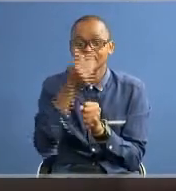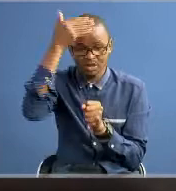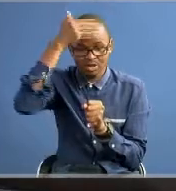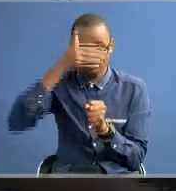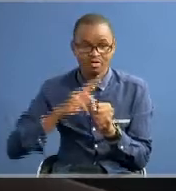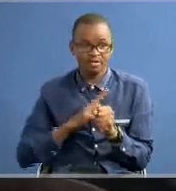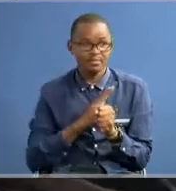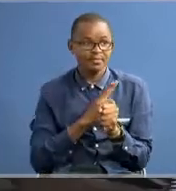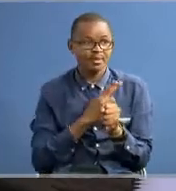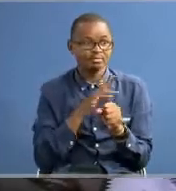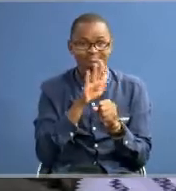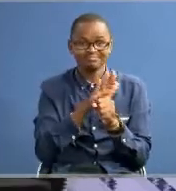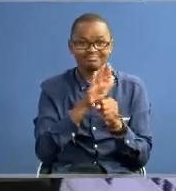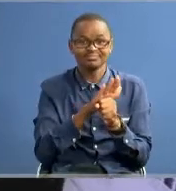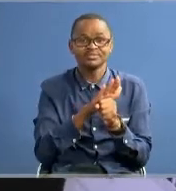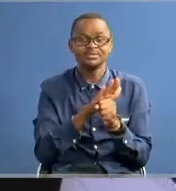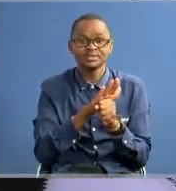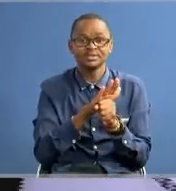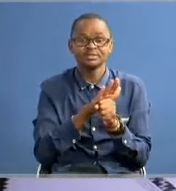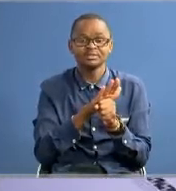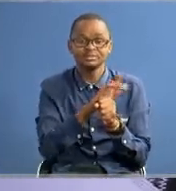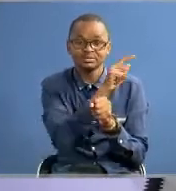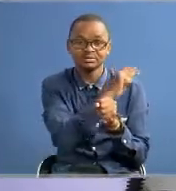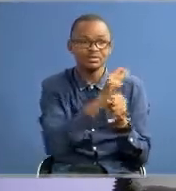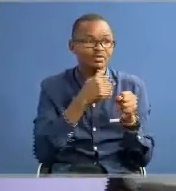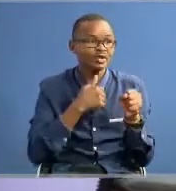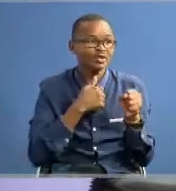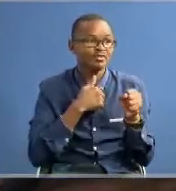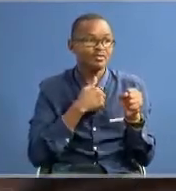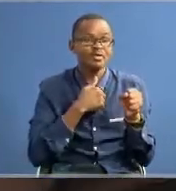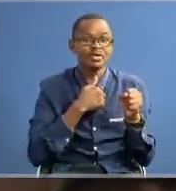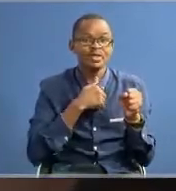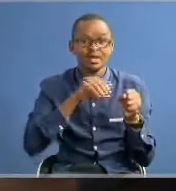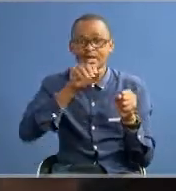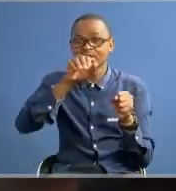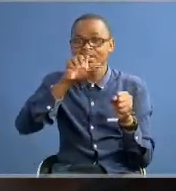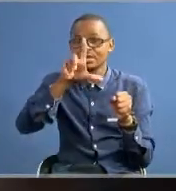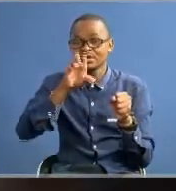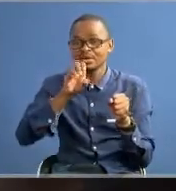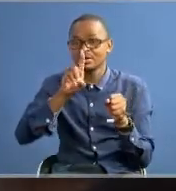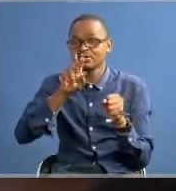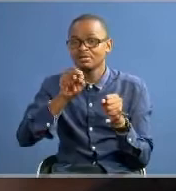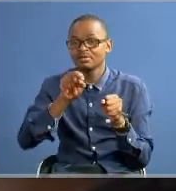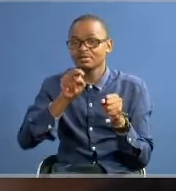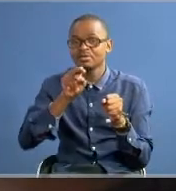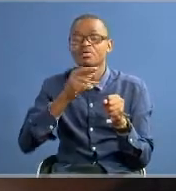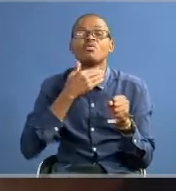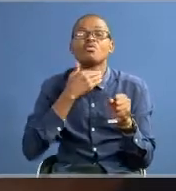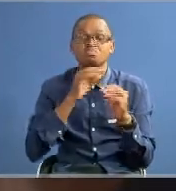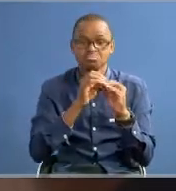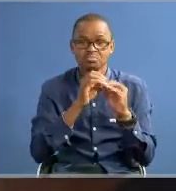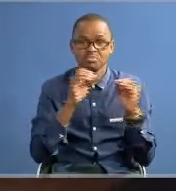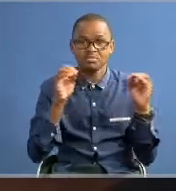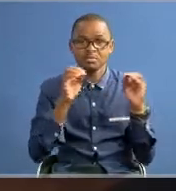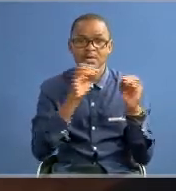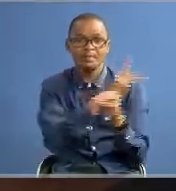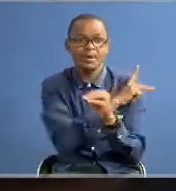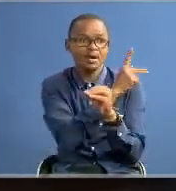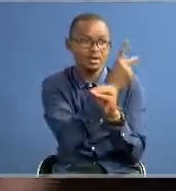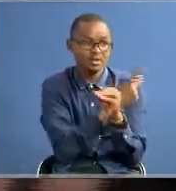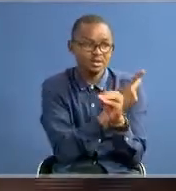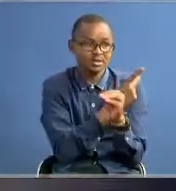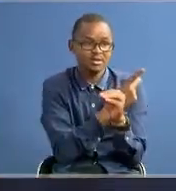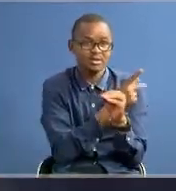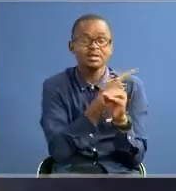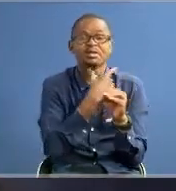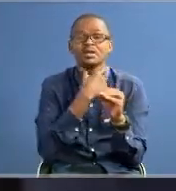have a couple of VR solutions. So we have the standalones, whereby you don't need any computing power,